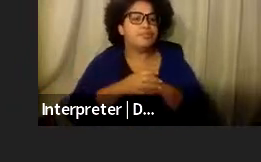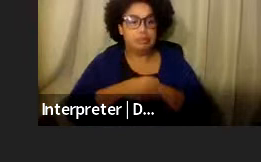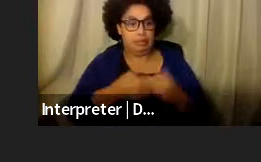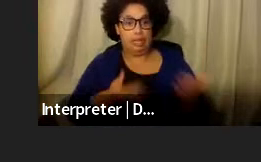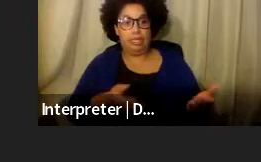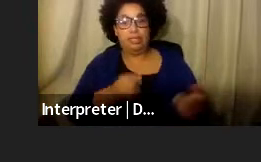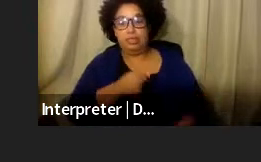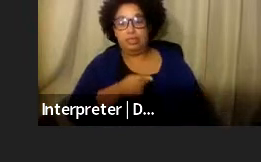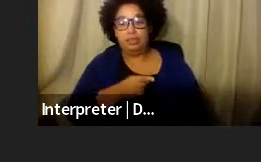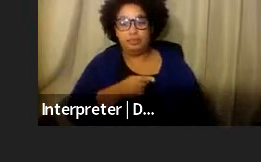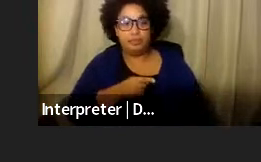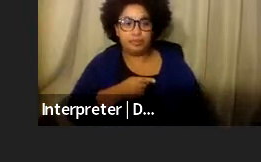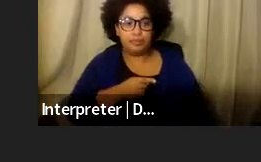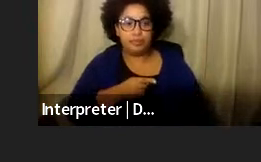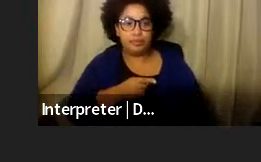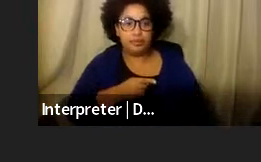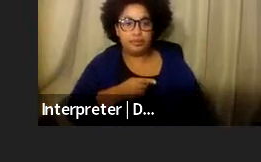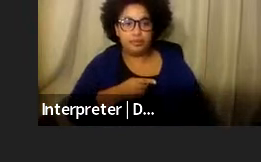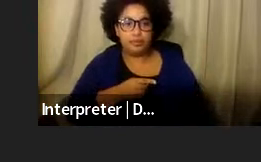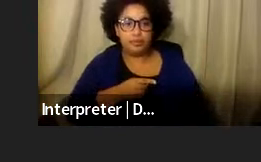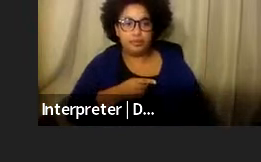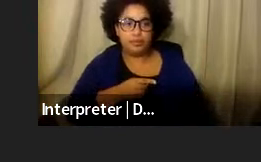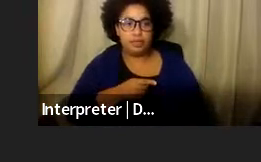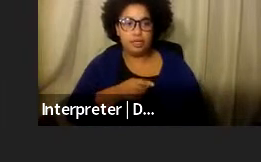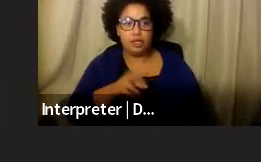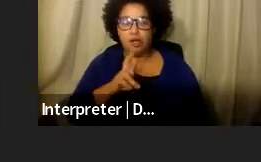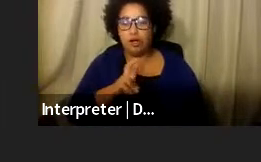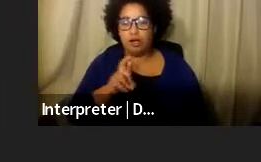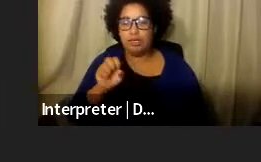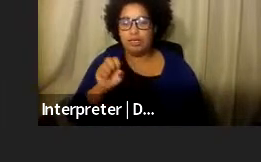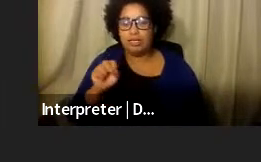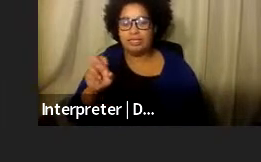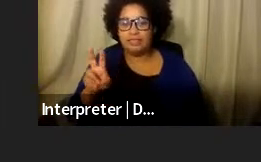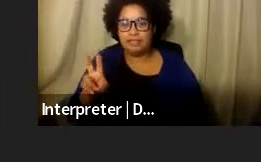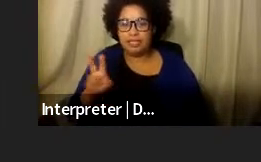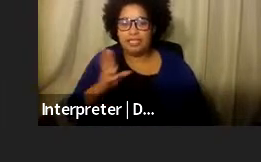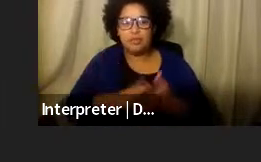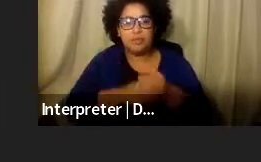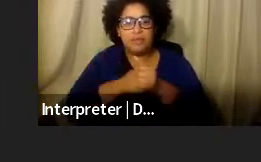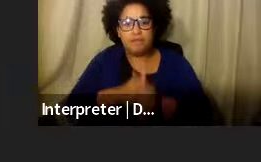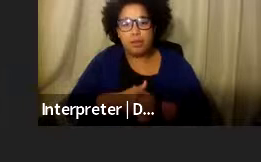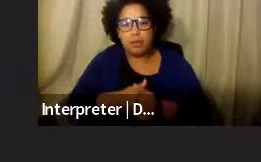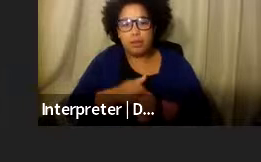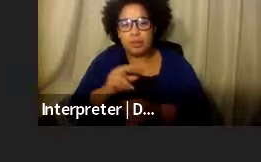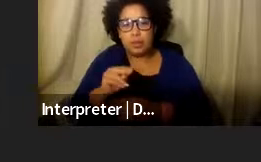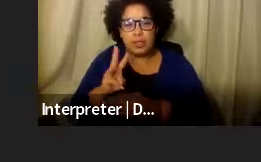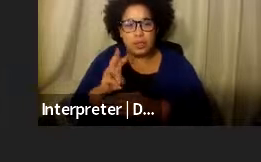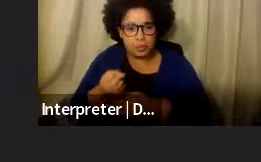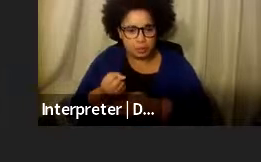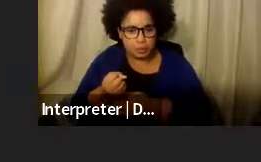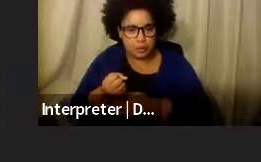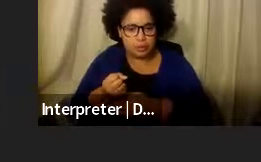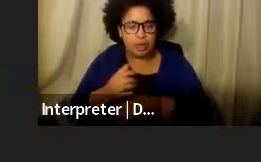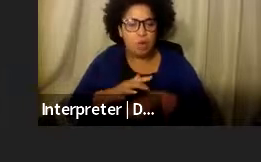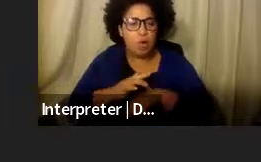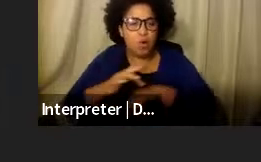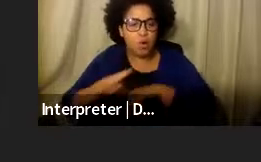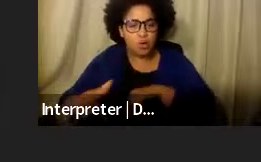This is switching gears to RSV. Some of you may have been following in the news. There's been an